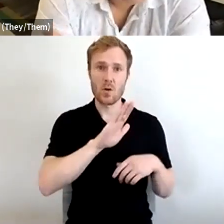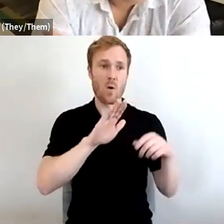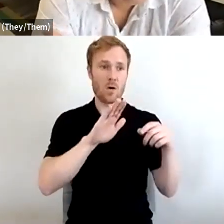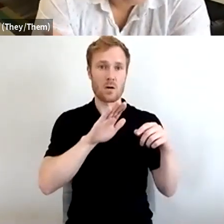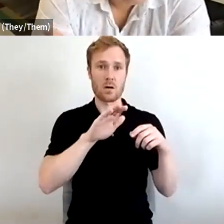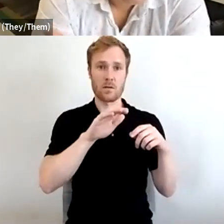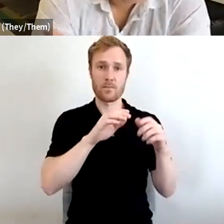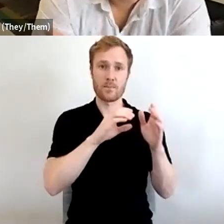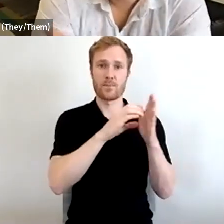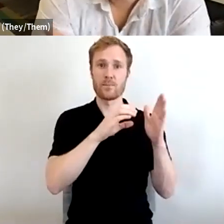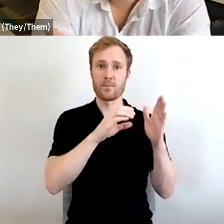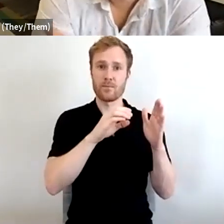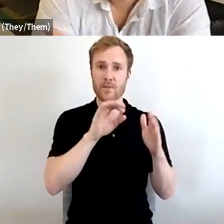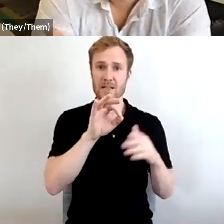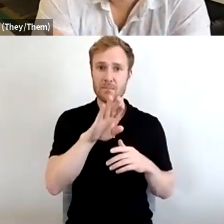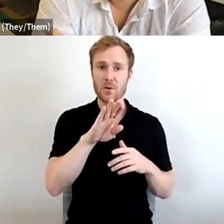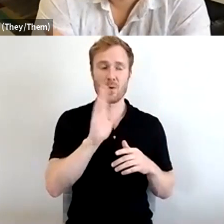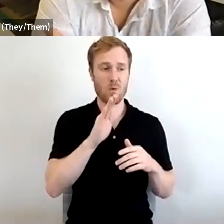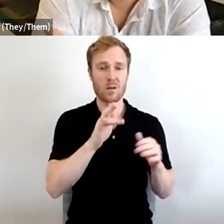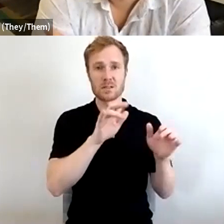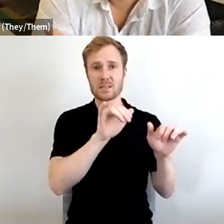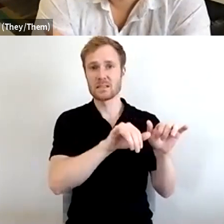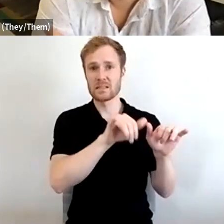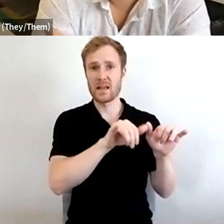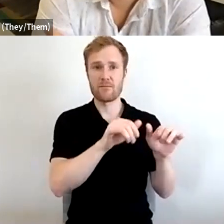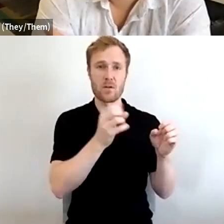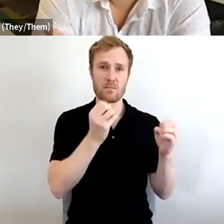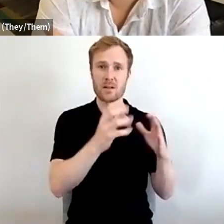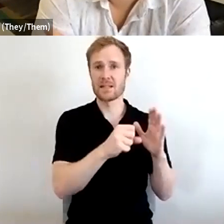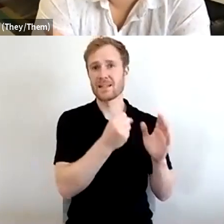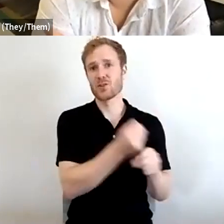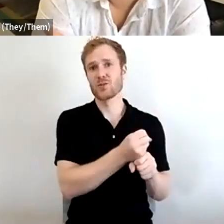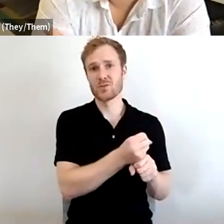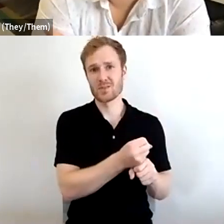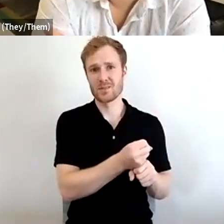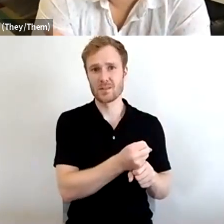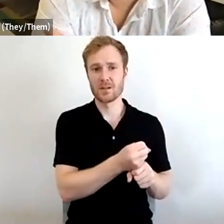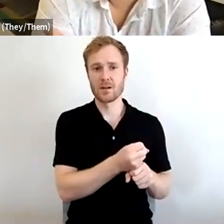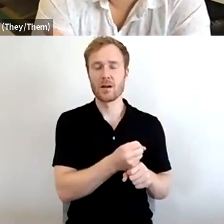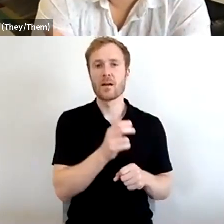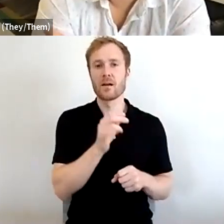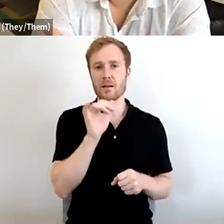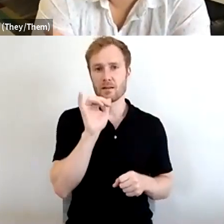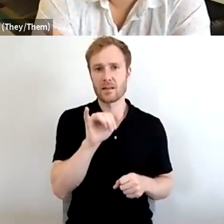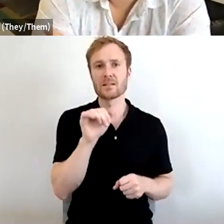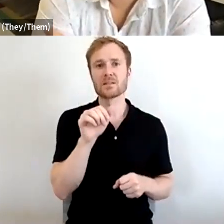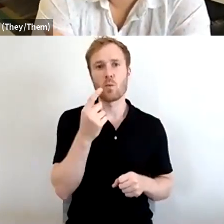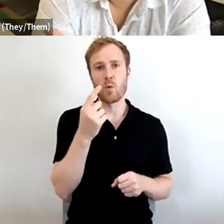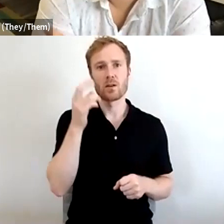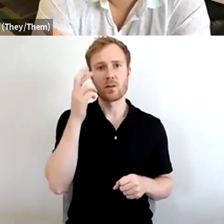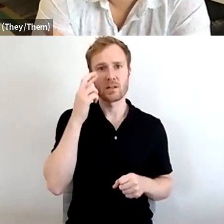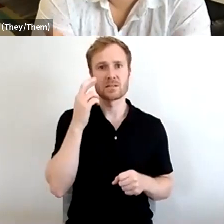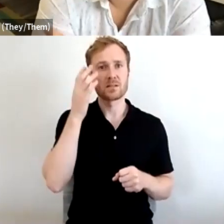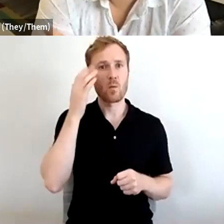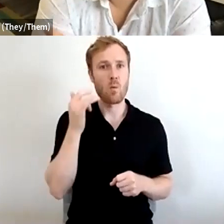to come. That right there is one of the reasons why trans men have a